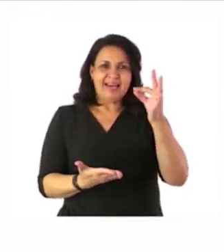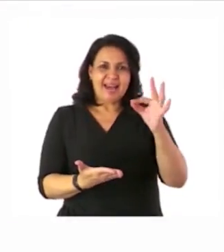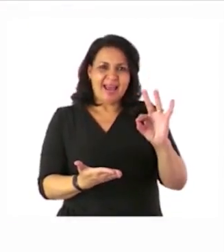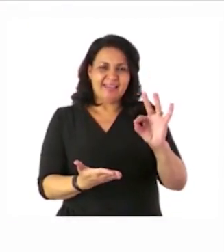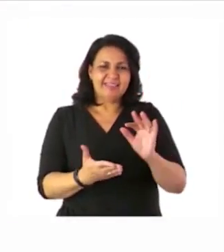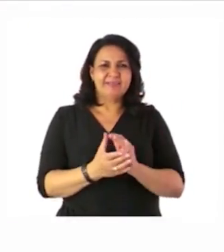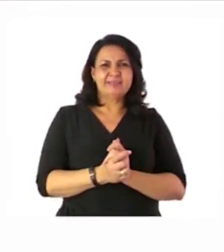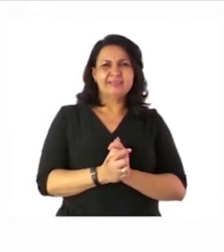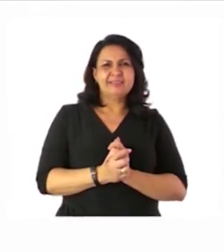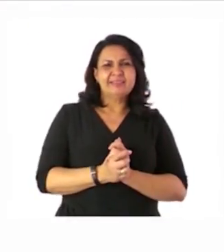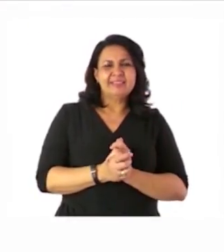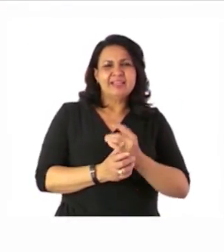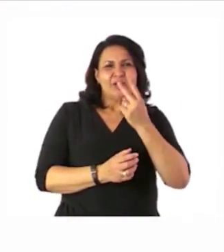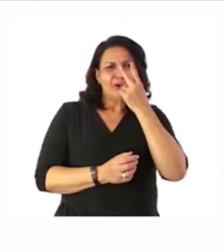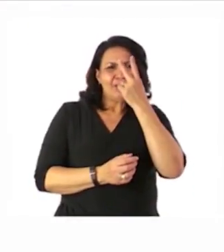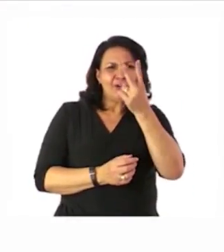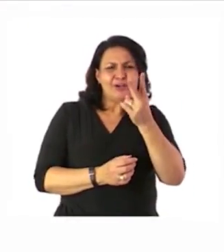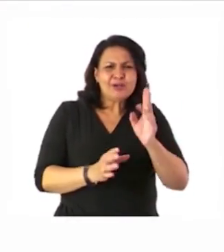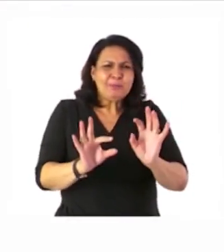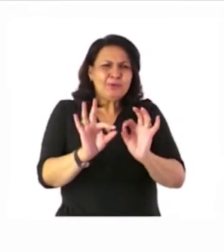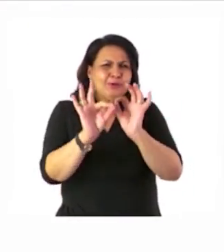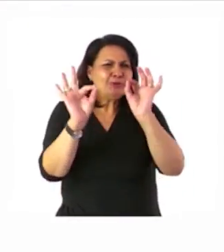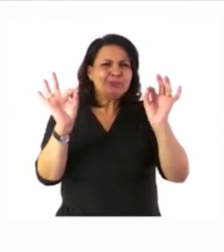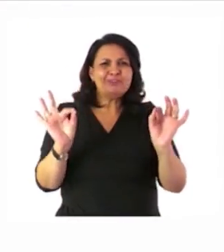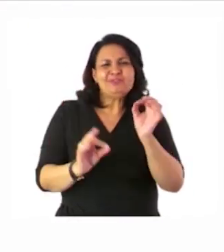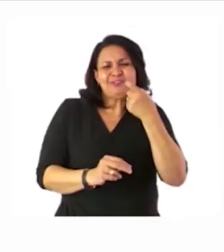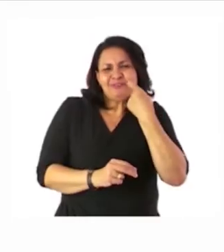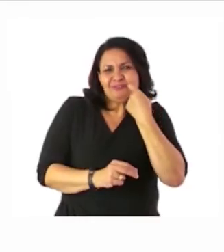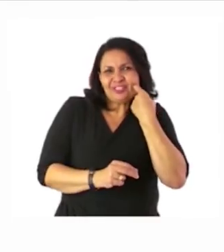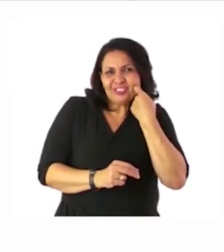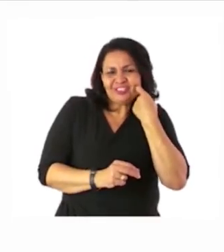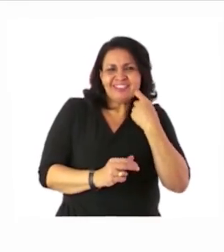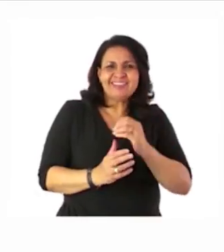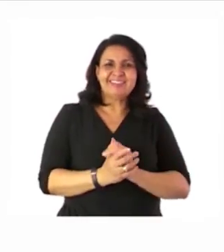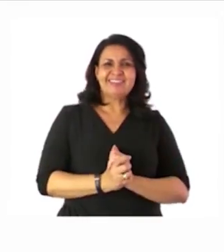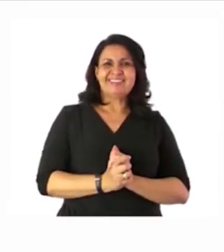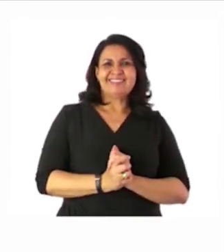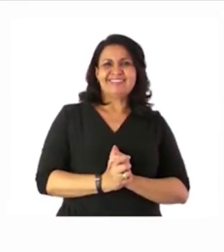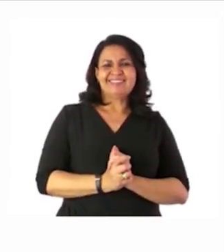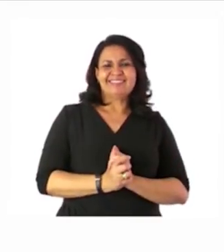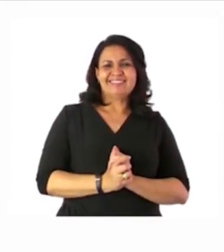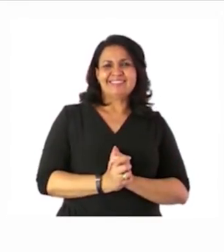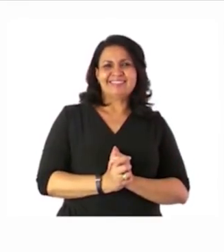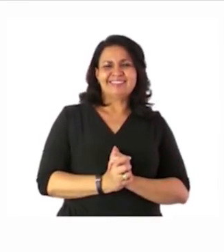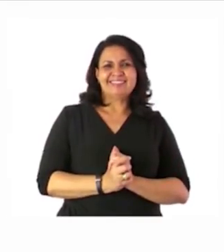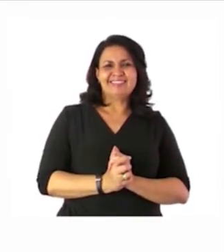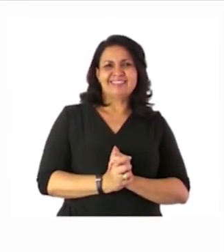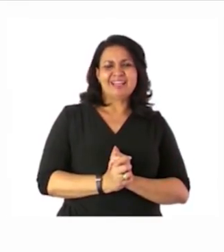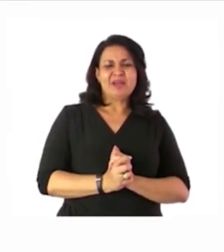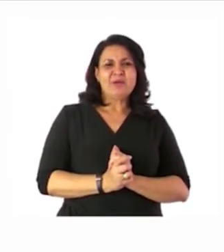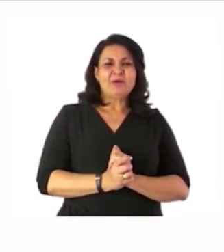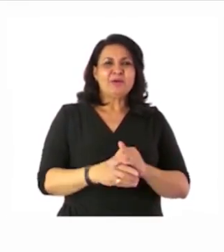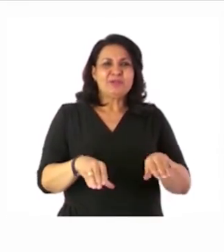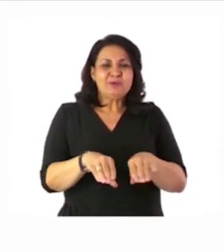let's look at the beautiful fish yes we are going to do the